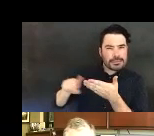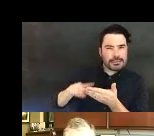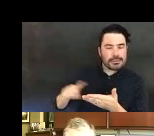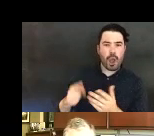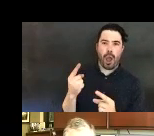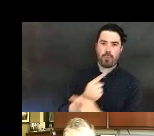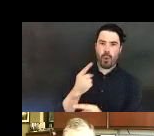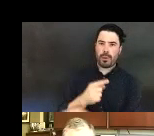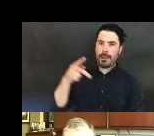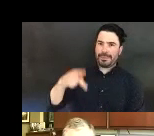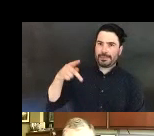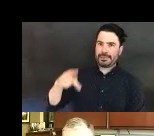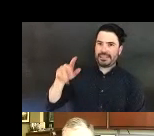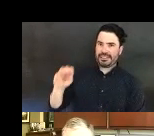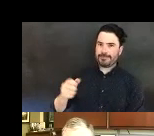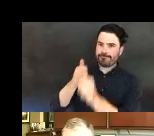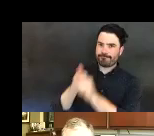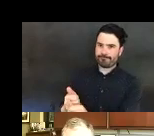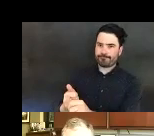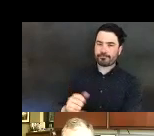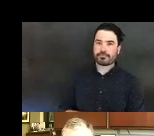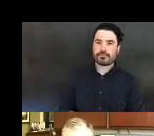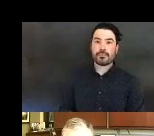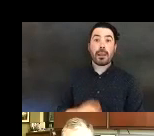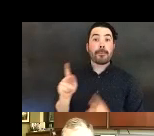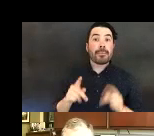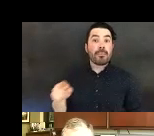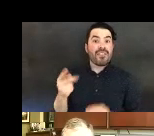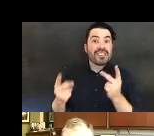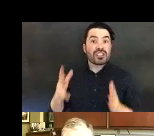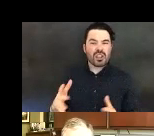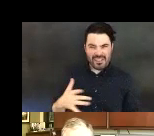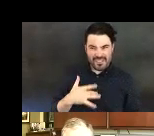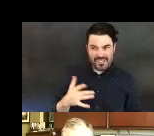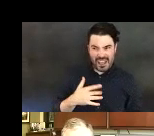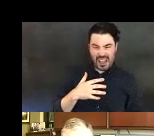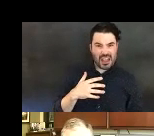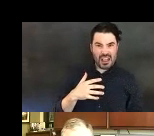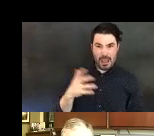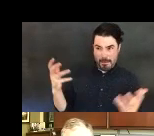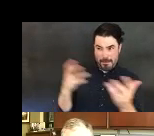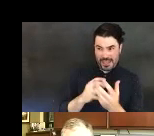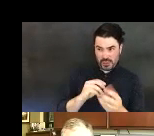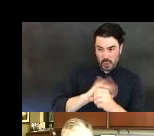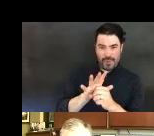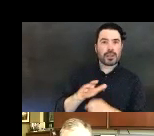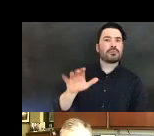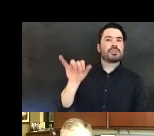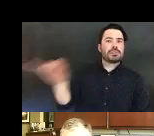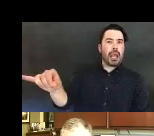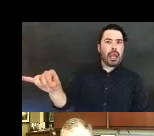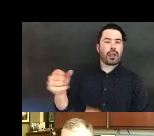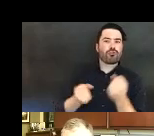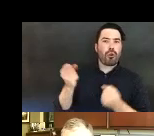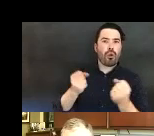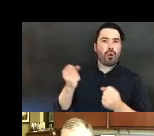will be utilized. Symptomatic visitors may be asked to wait in their vehicles unless they're considered essential to the patient visit. And we